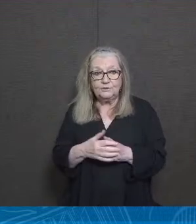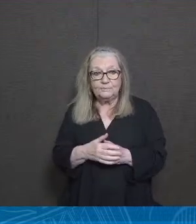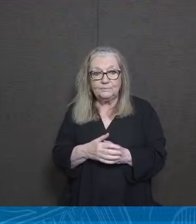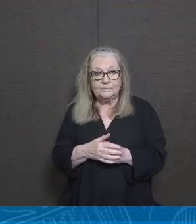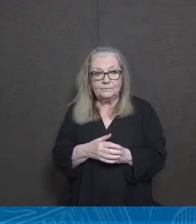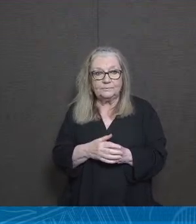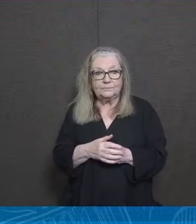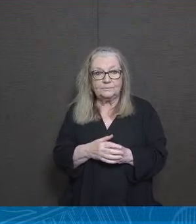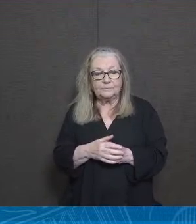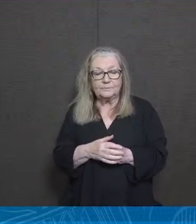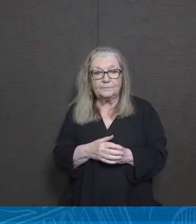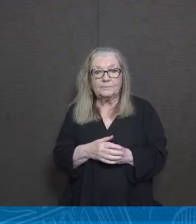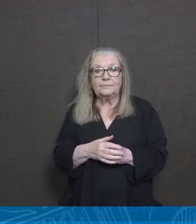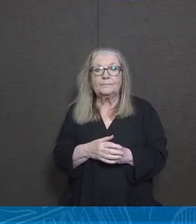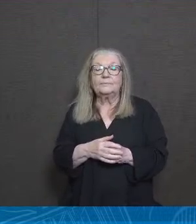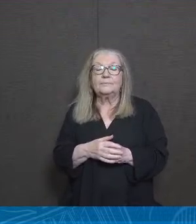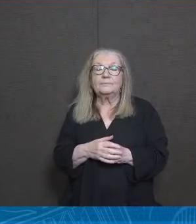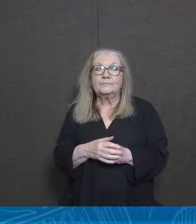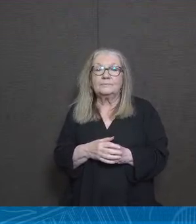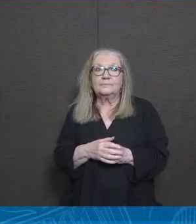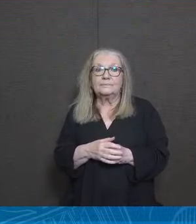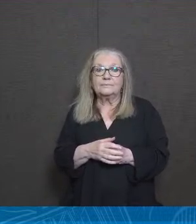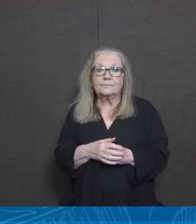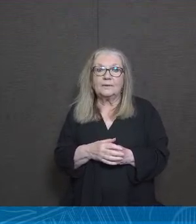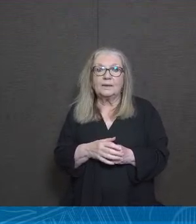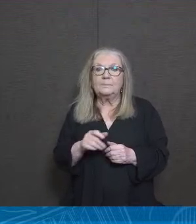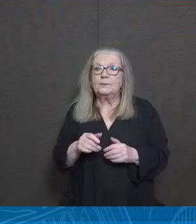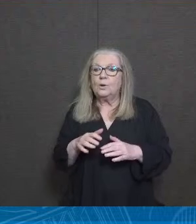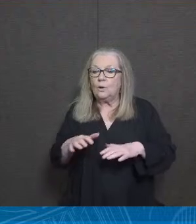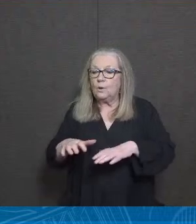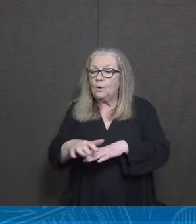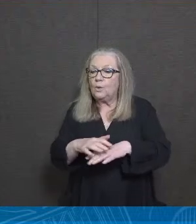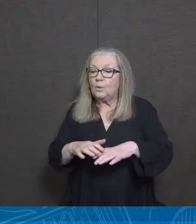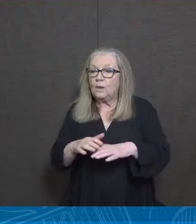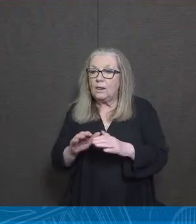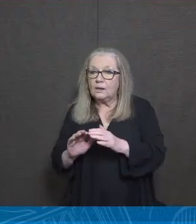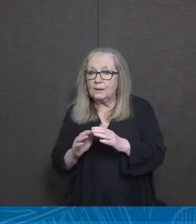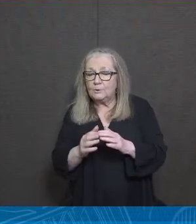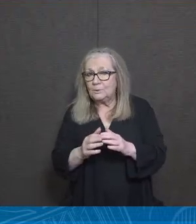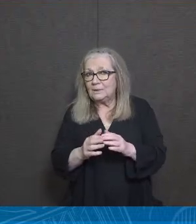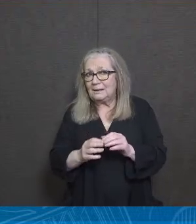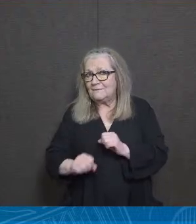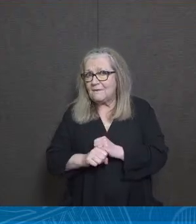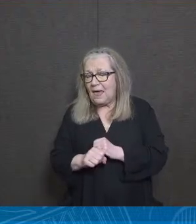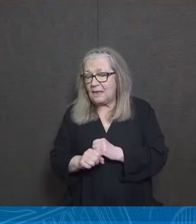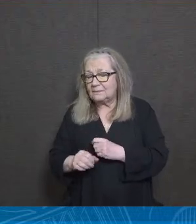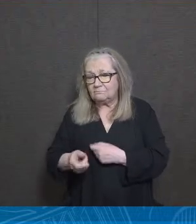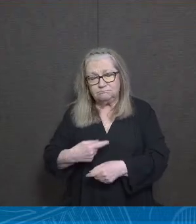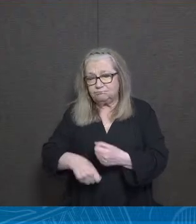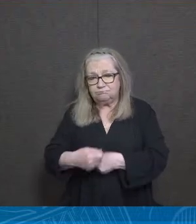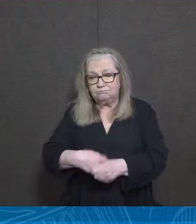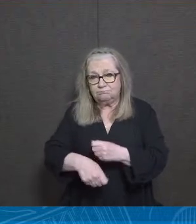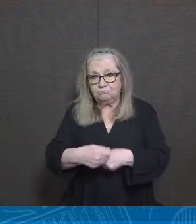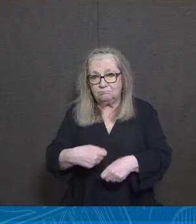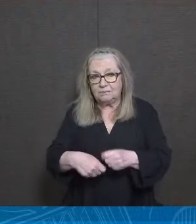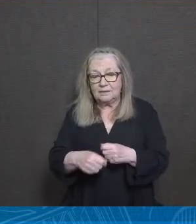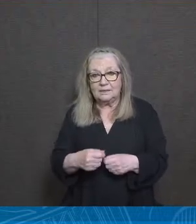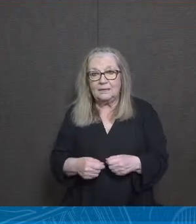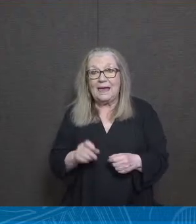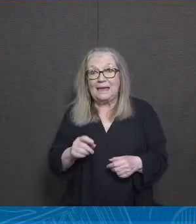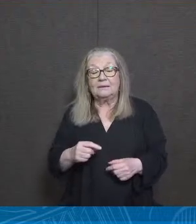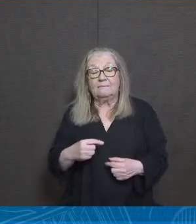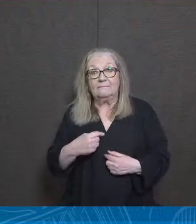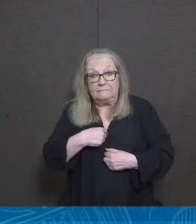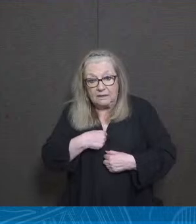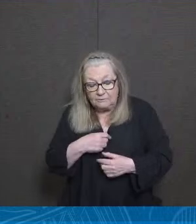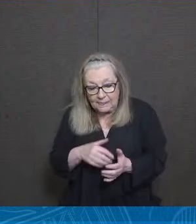the local communities is very fast, so vulnerability changes